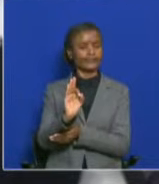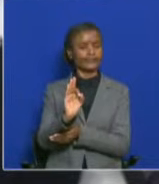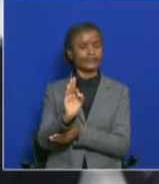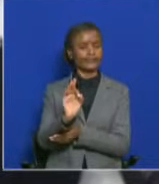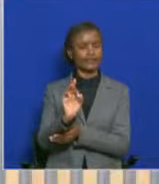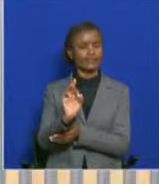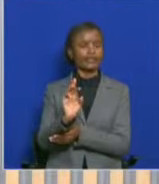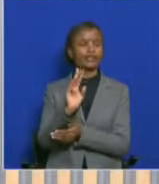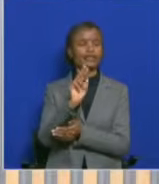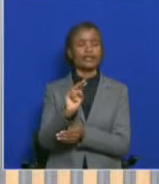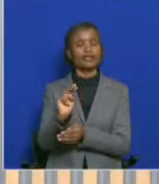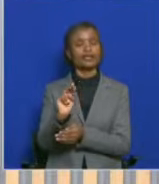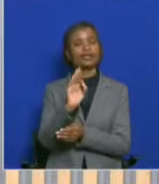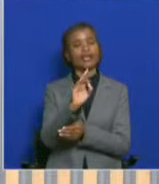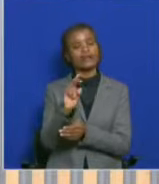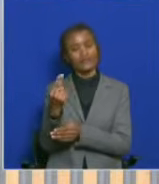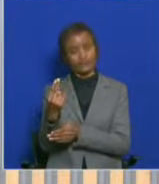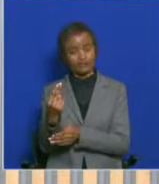Now,